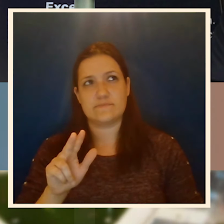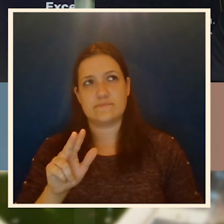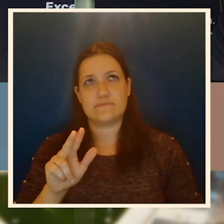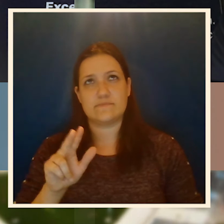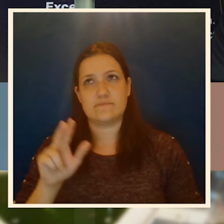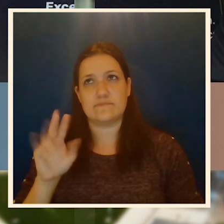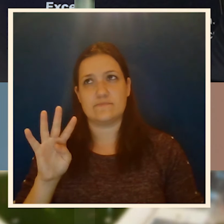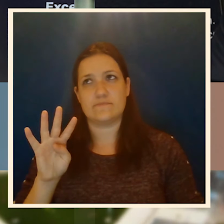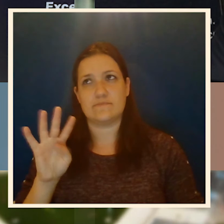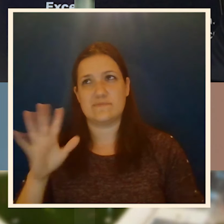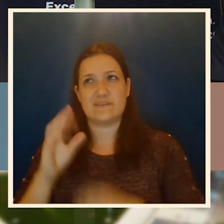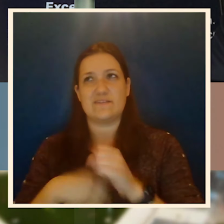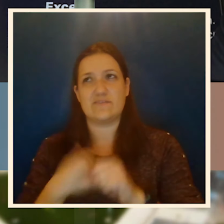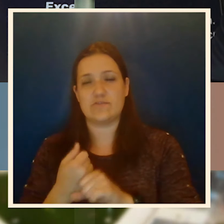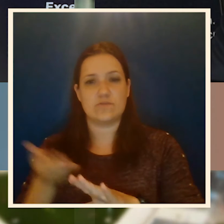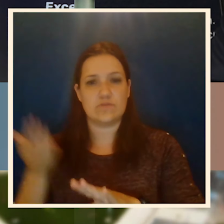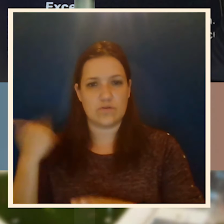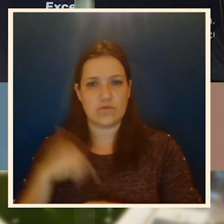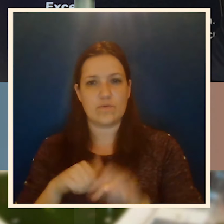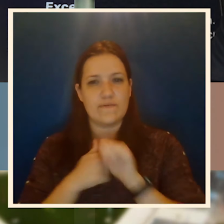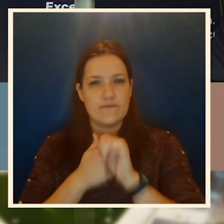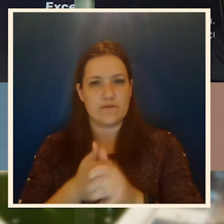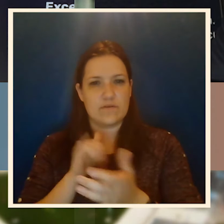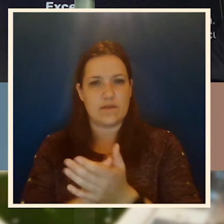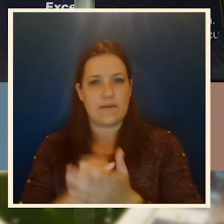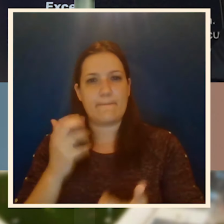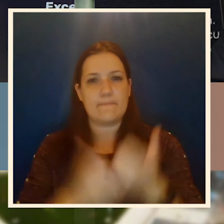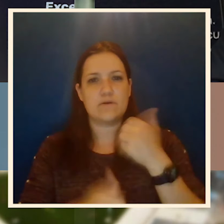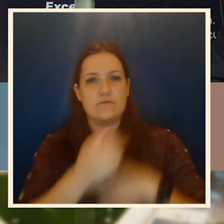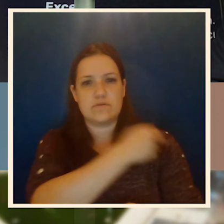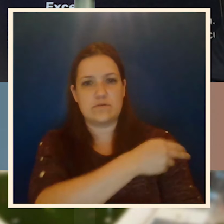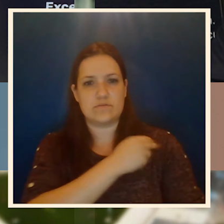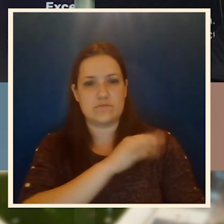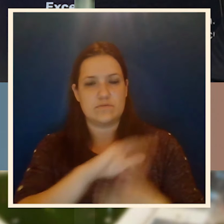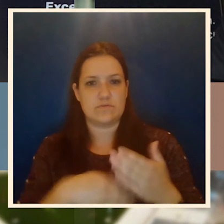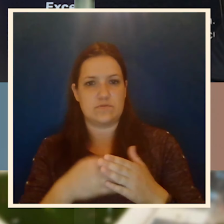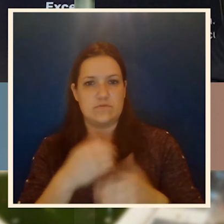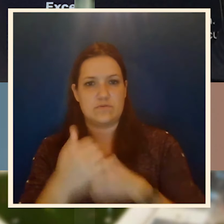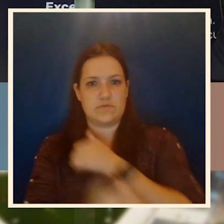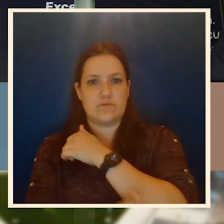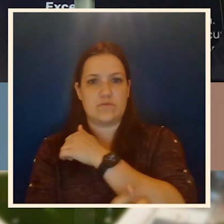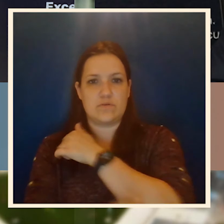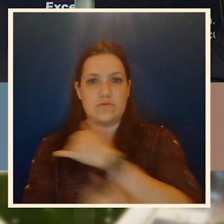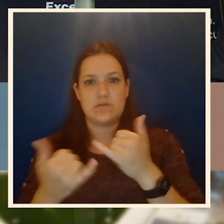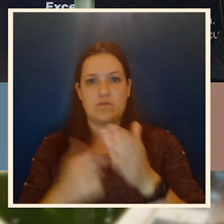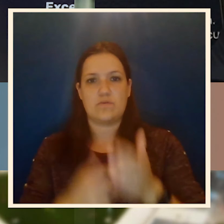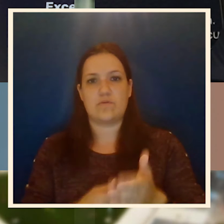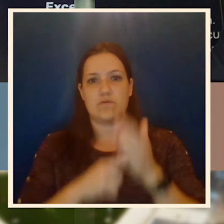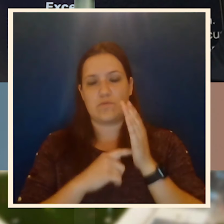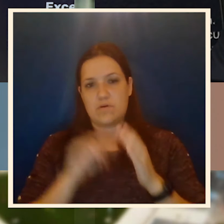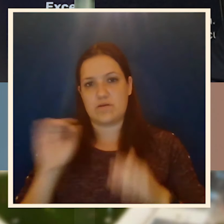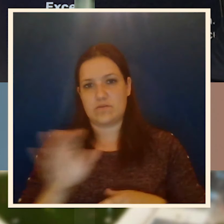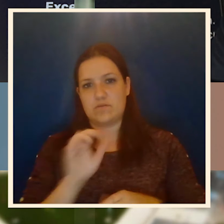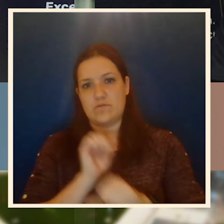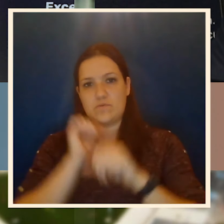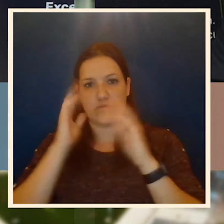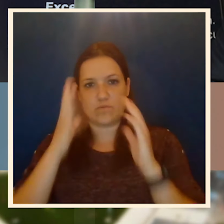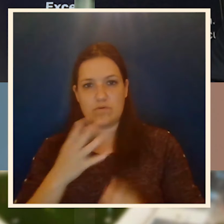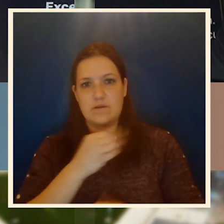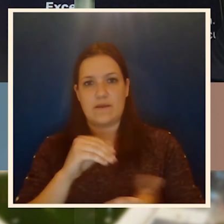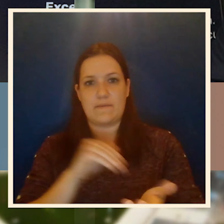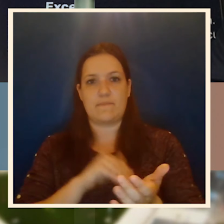employees. So it was probably 3, 4, 5 years ago that we followed that. Most every